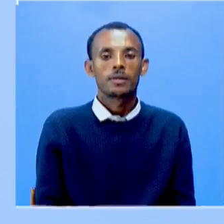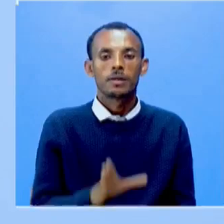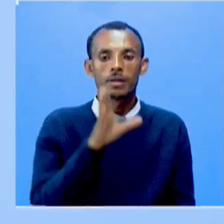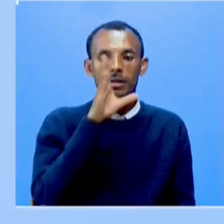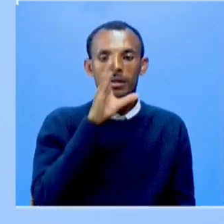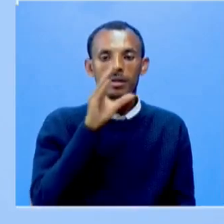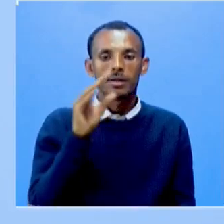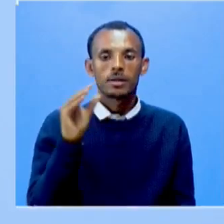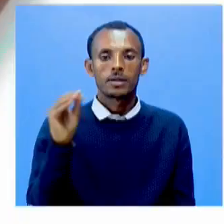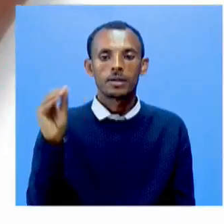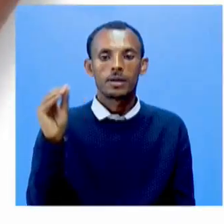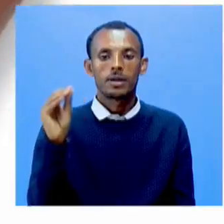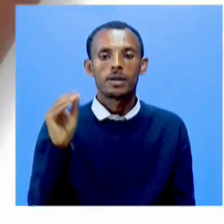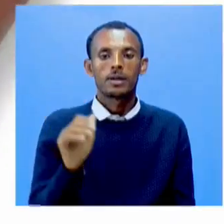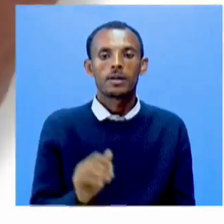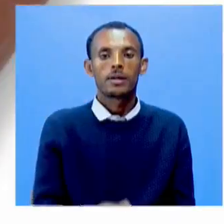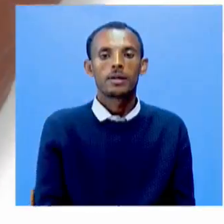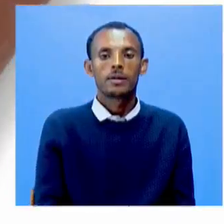And